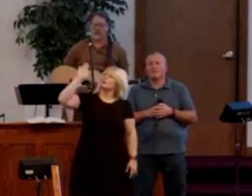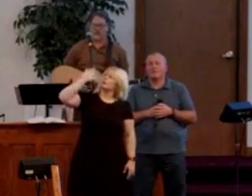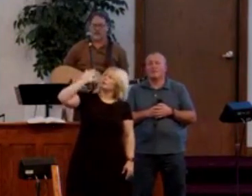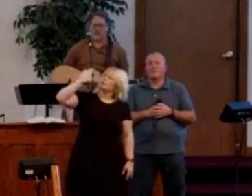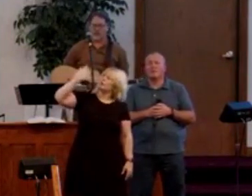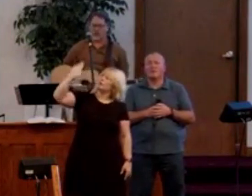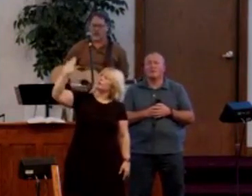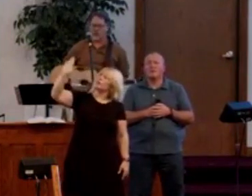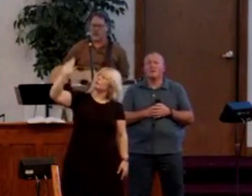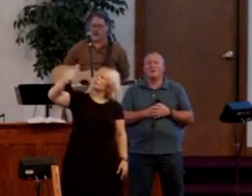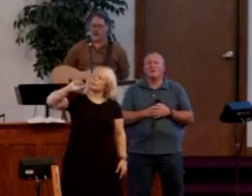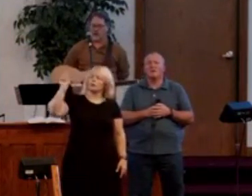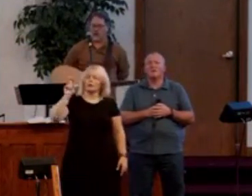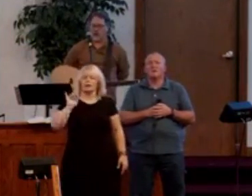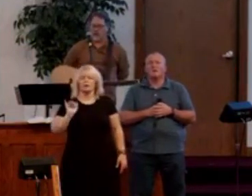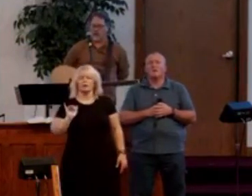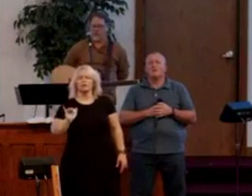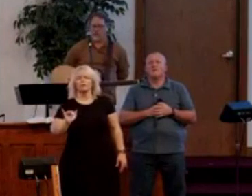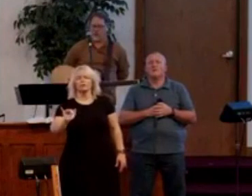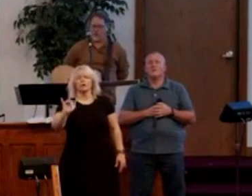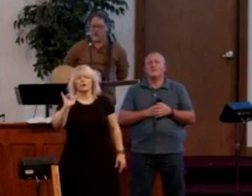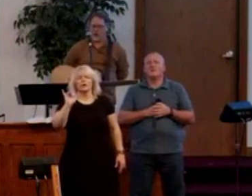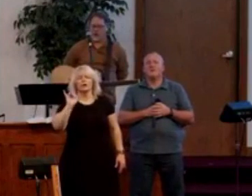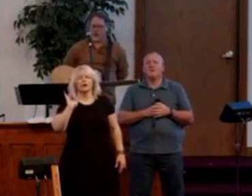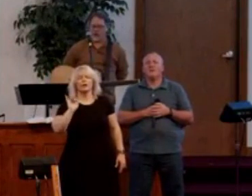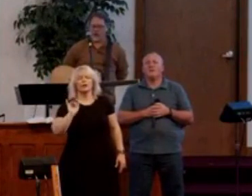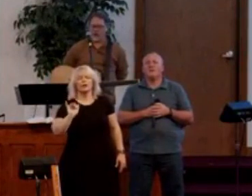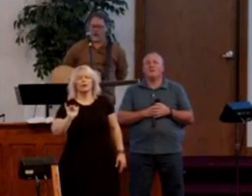mine. You are